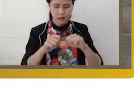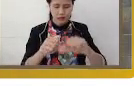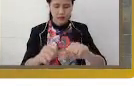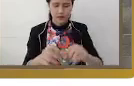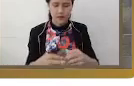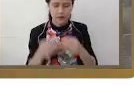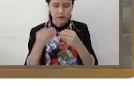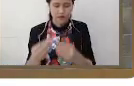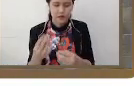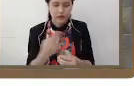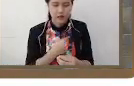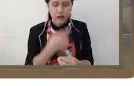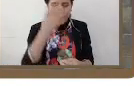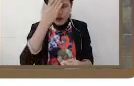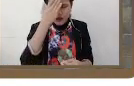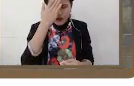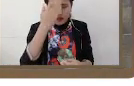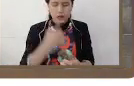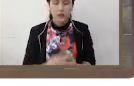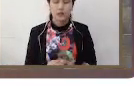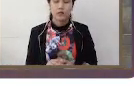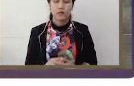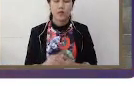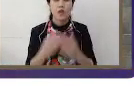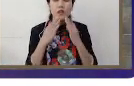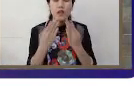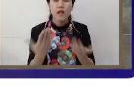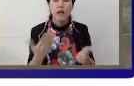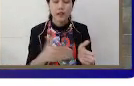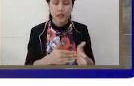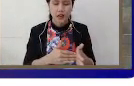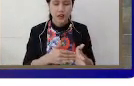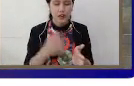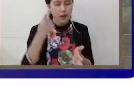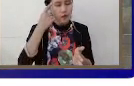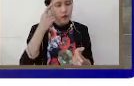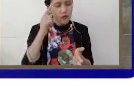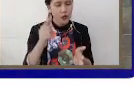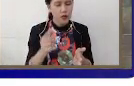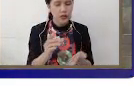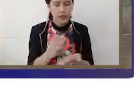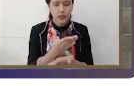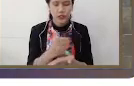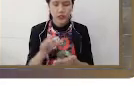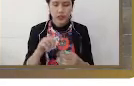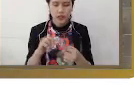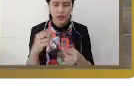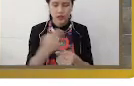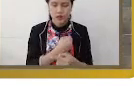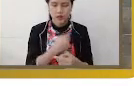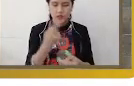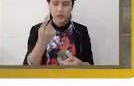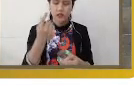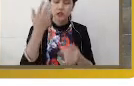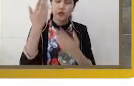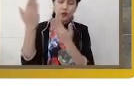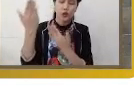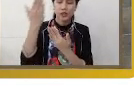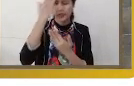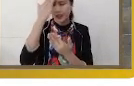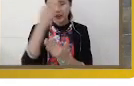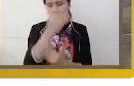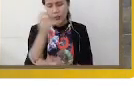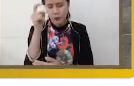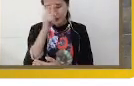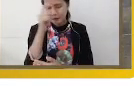amin, Panginoon, ang inyong pong knowledge, O God. Thank you once again for imparting to us your knowledge, your wisdom, O God, na kung saan patuloy po